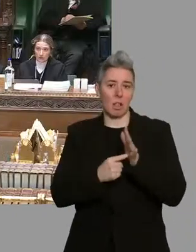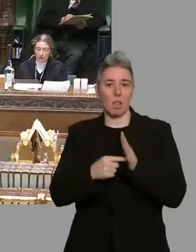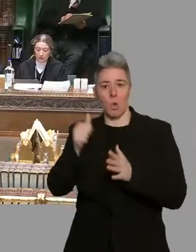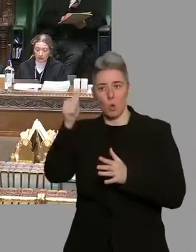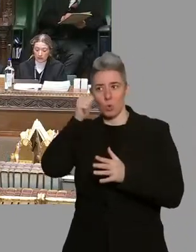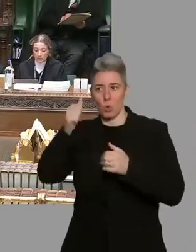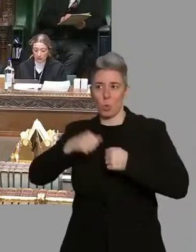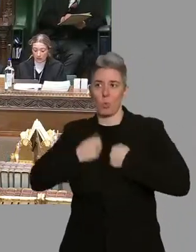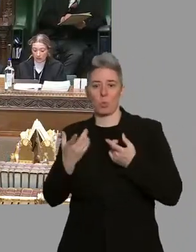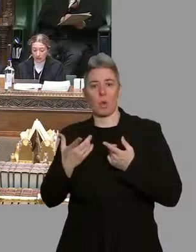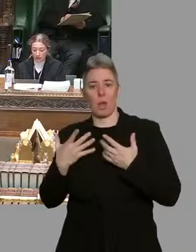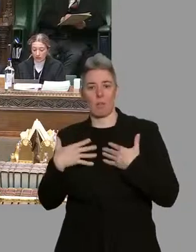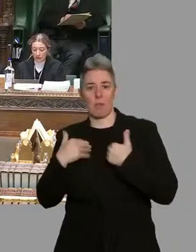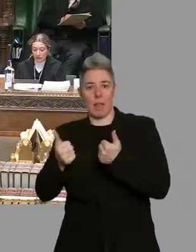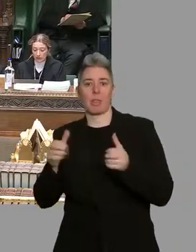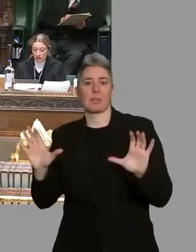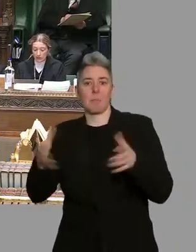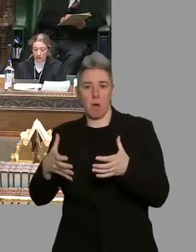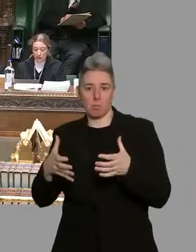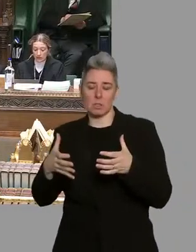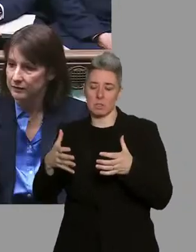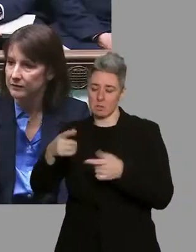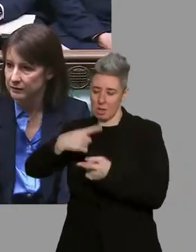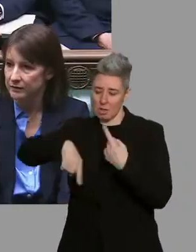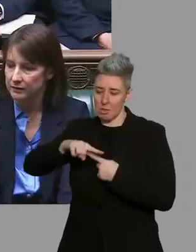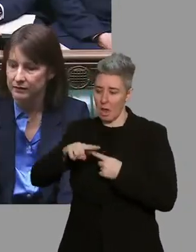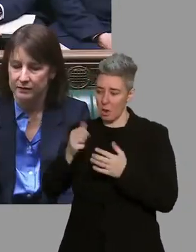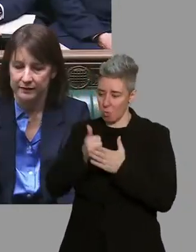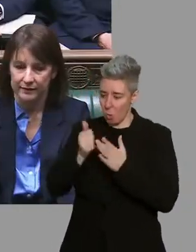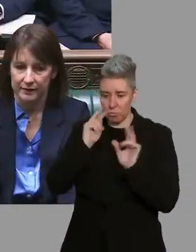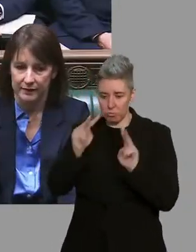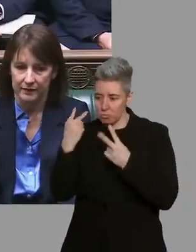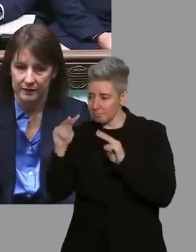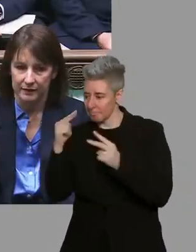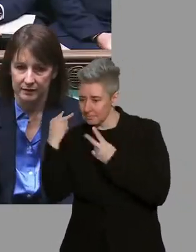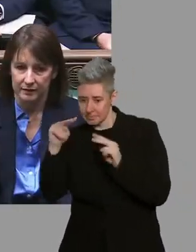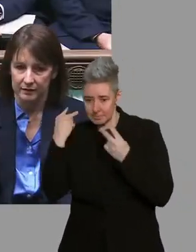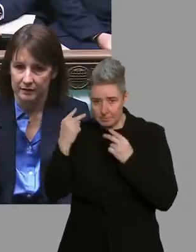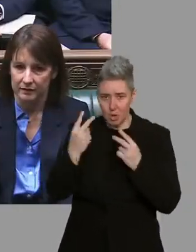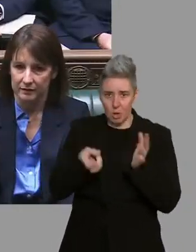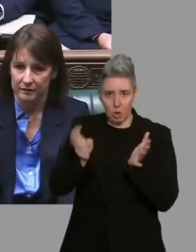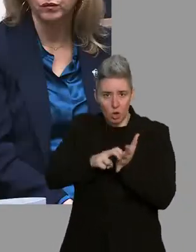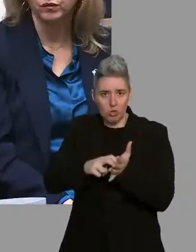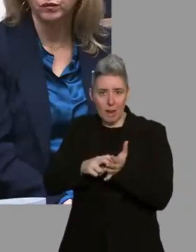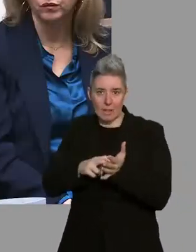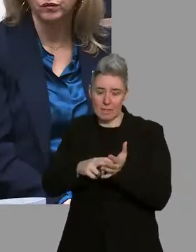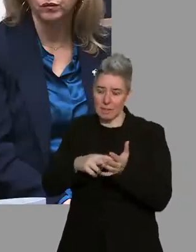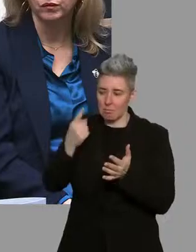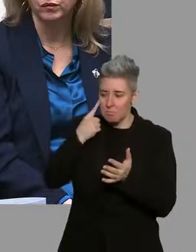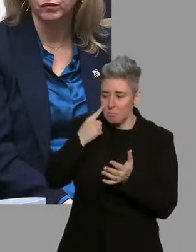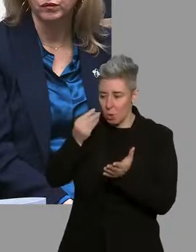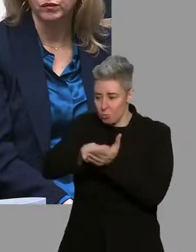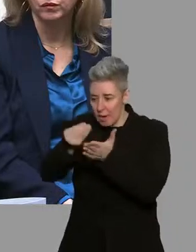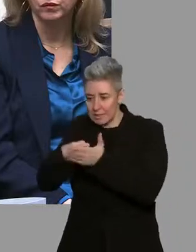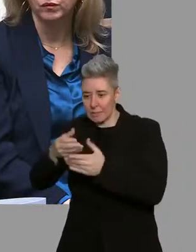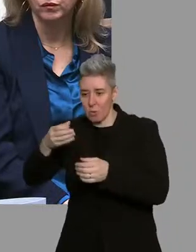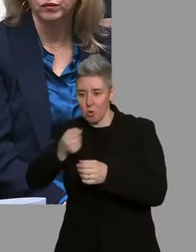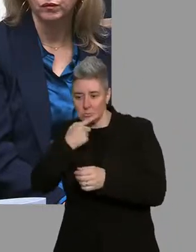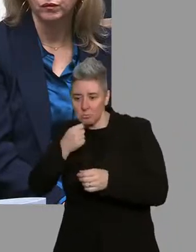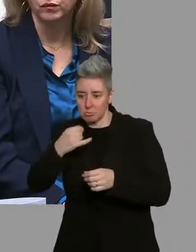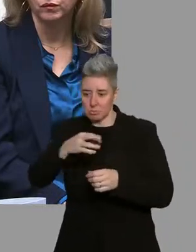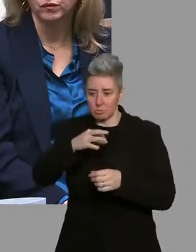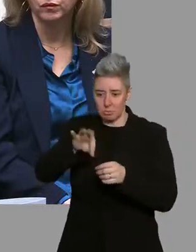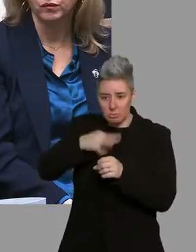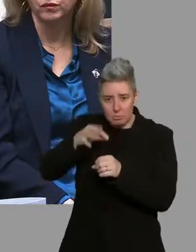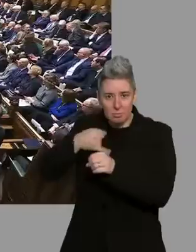they're paid fairly. If she would prepare to share the details further with me, I will look and have a review by the team of the particular case that she's raised with